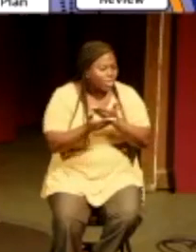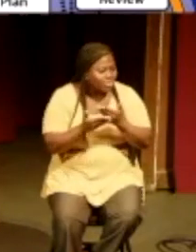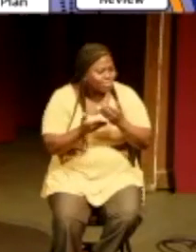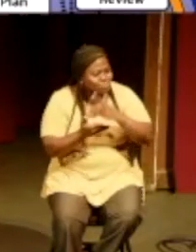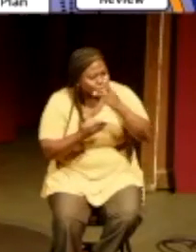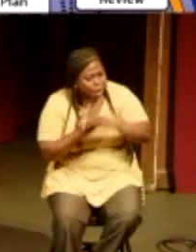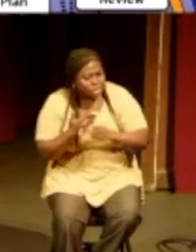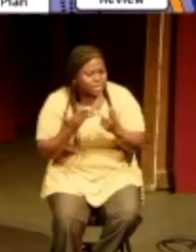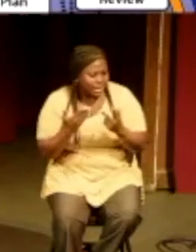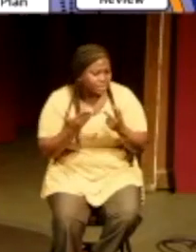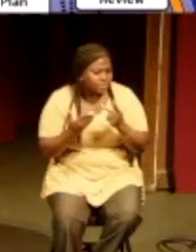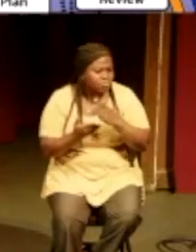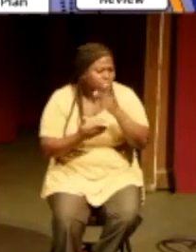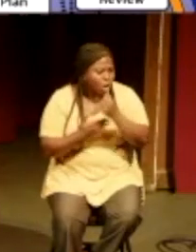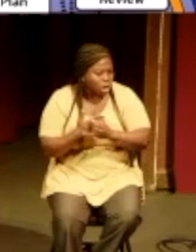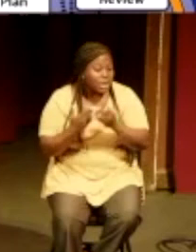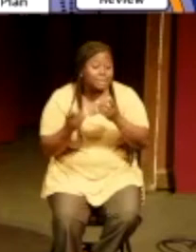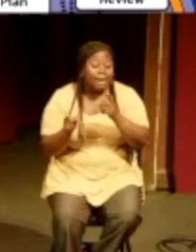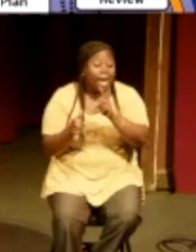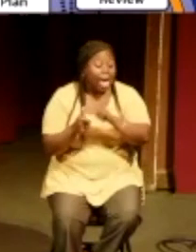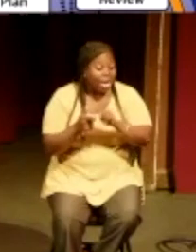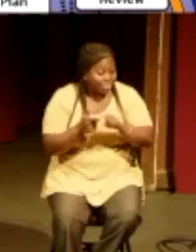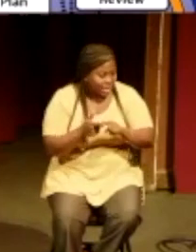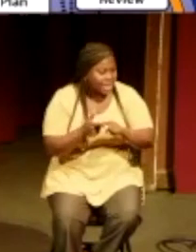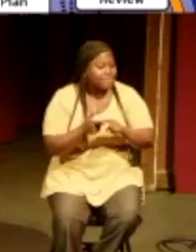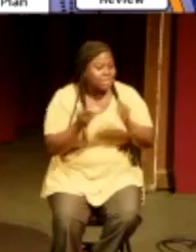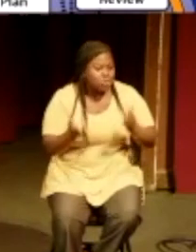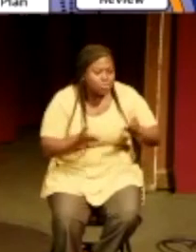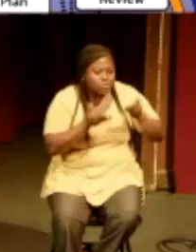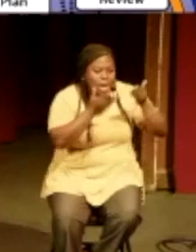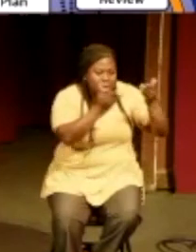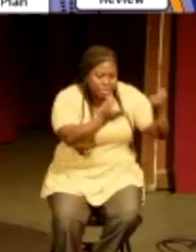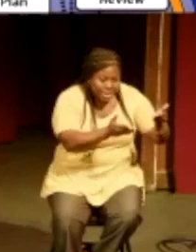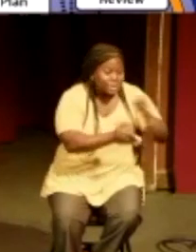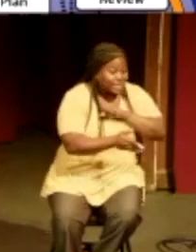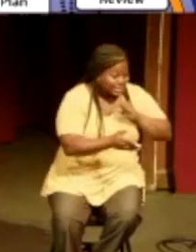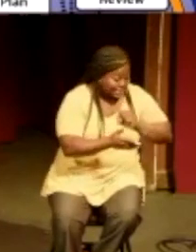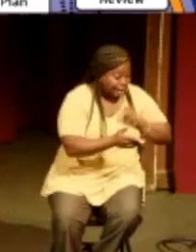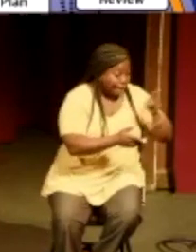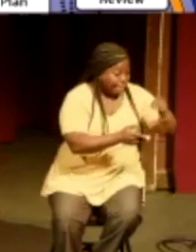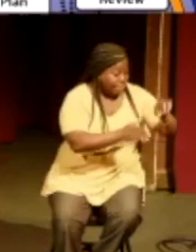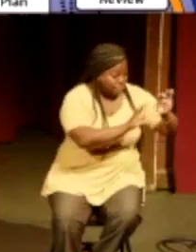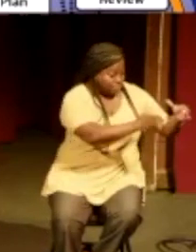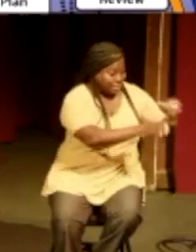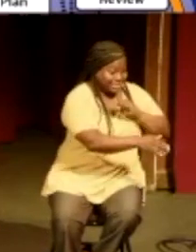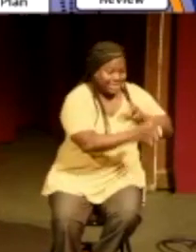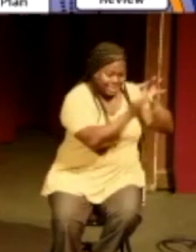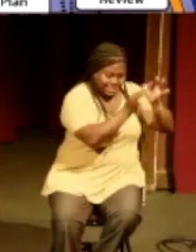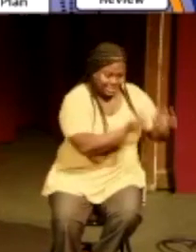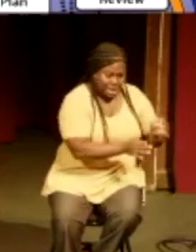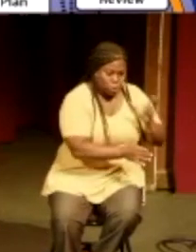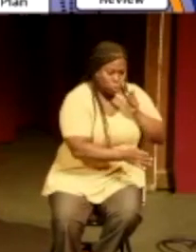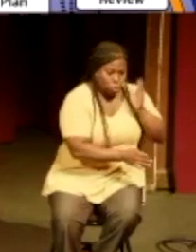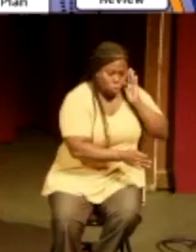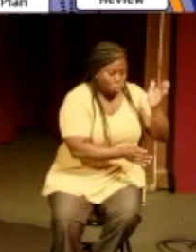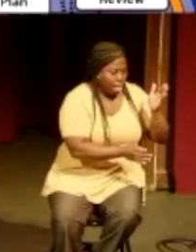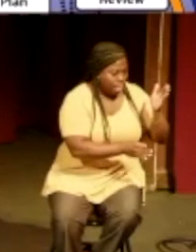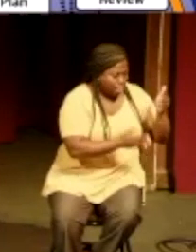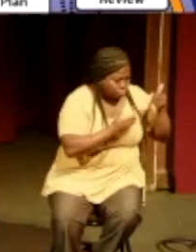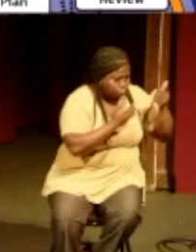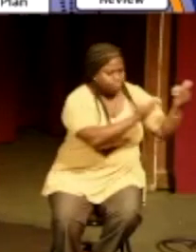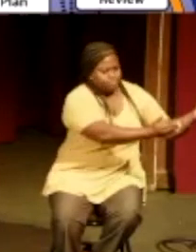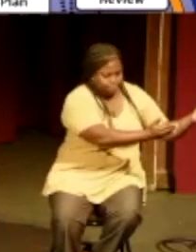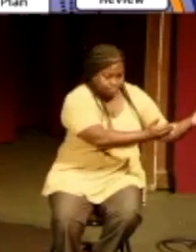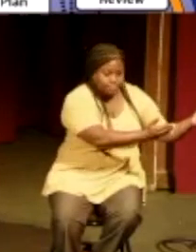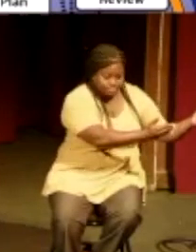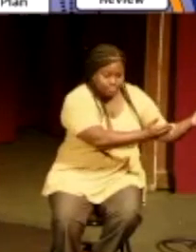bring their recommendations back to their respective senates for further handling. That senate decides who it's going to go to next. It really has clarified